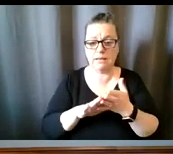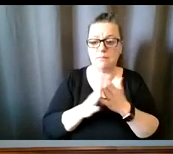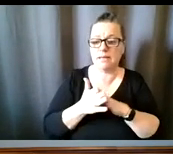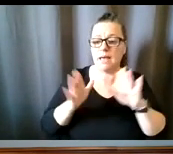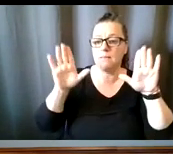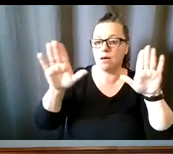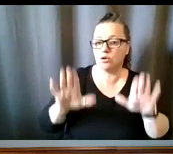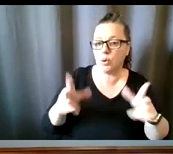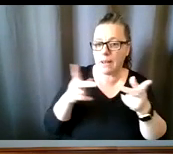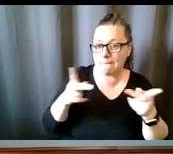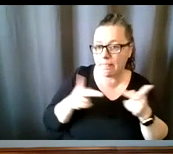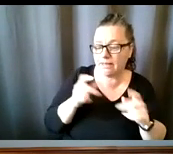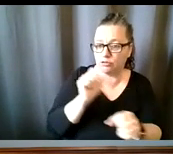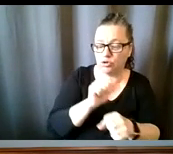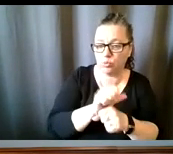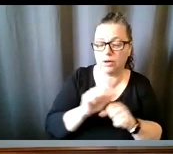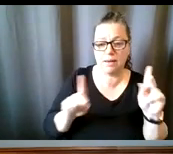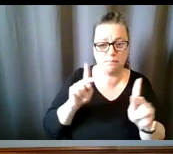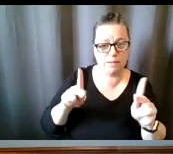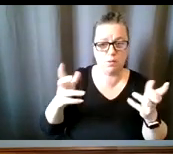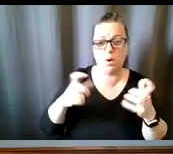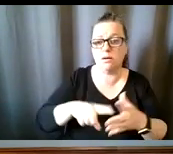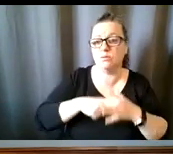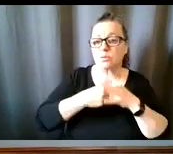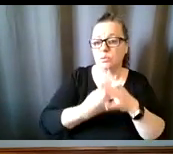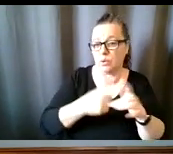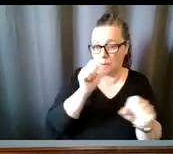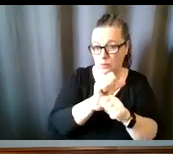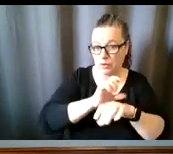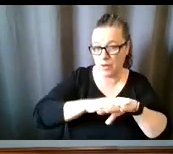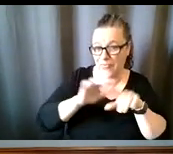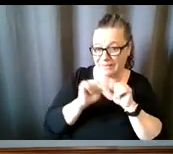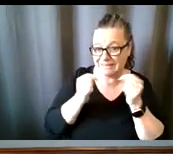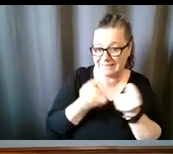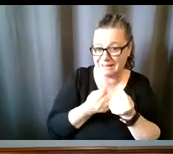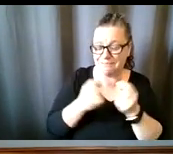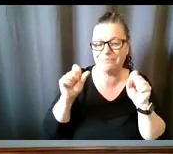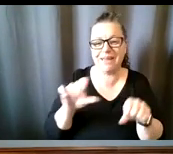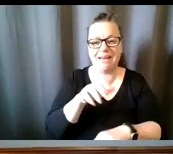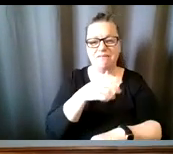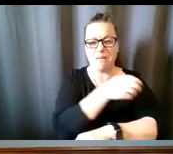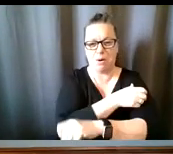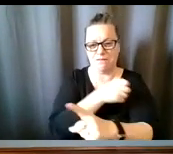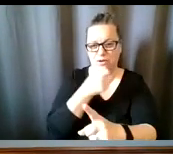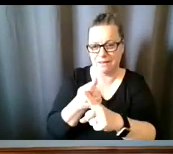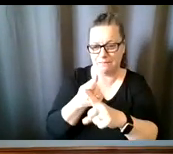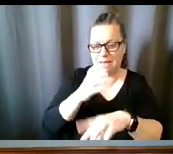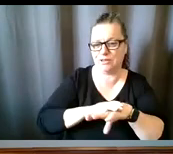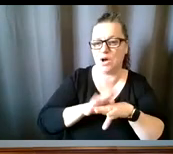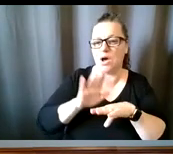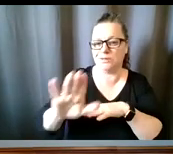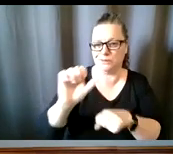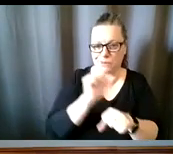to work. And people actually then wanted to start working on their team versus leaving the team. So it can have a powerful impact on your